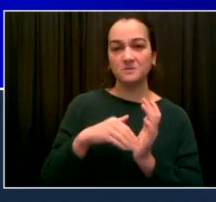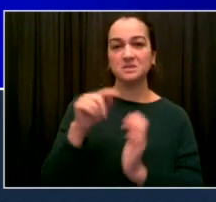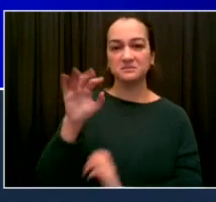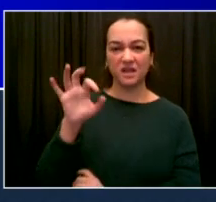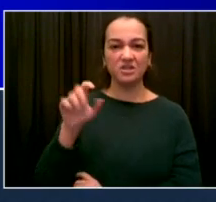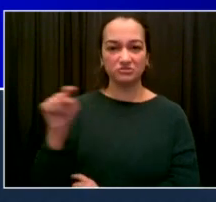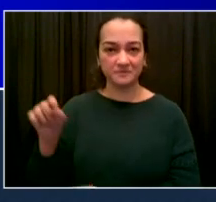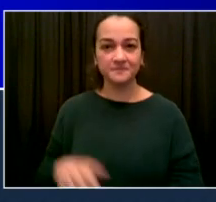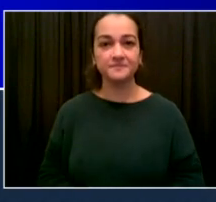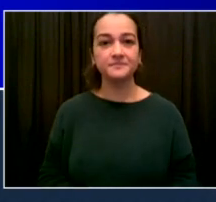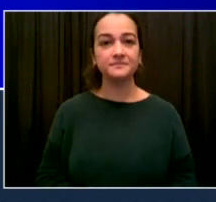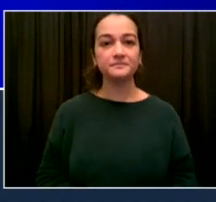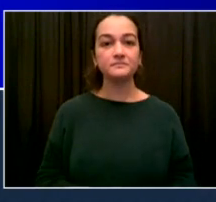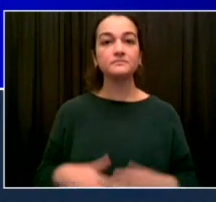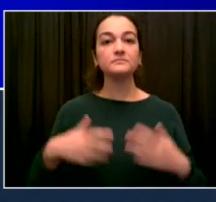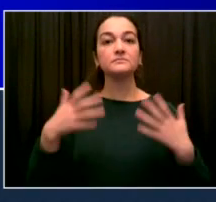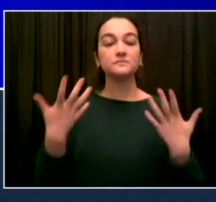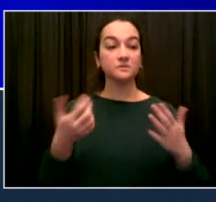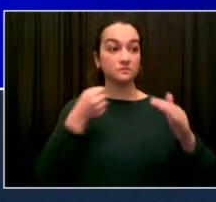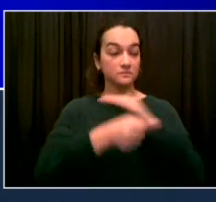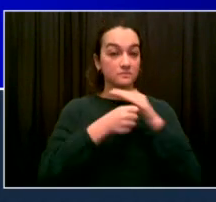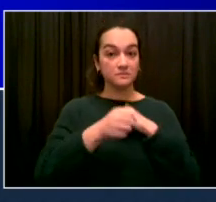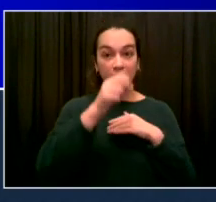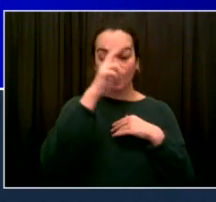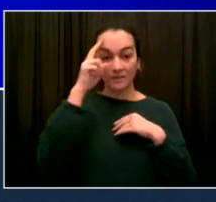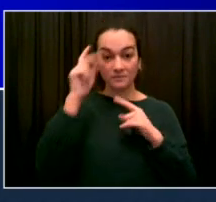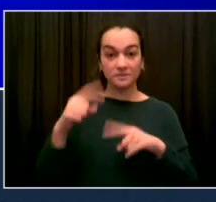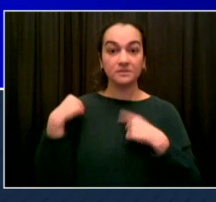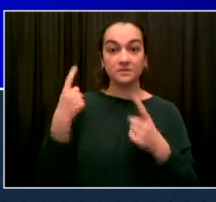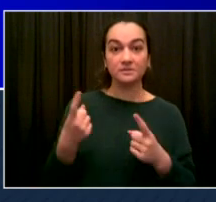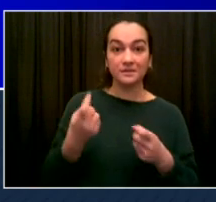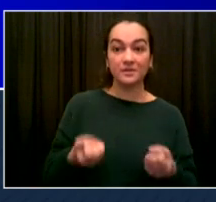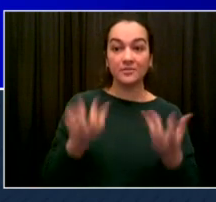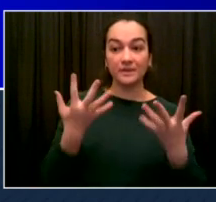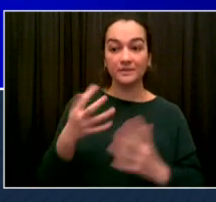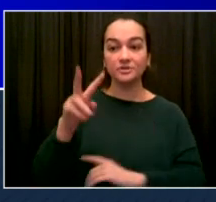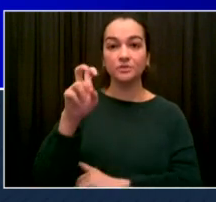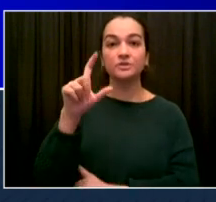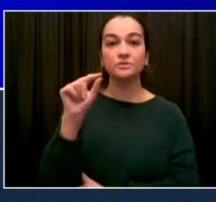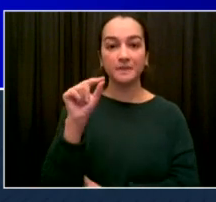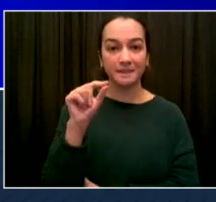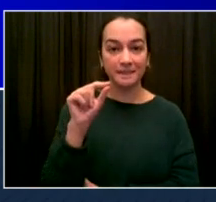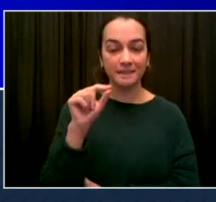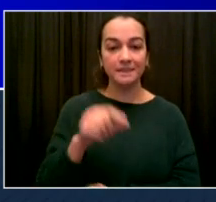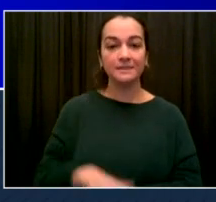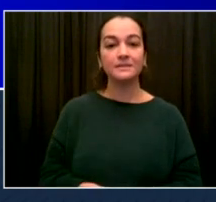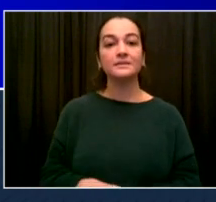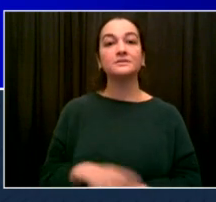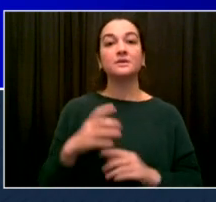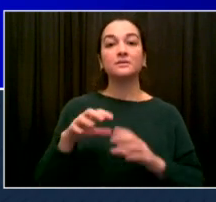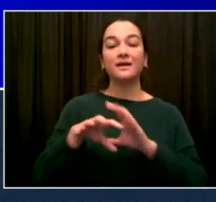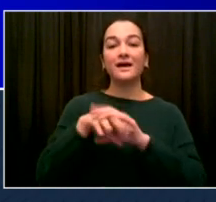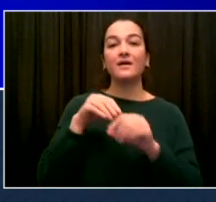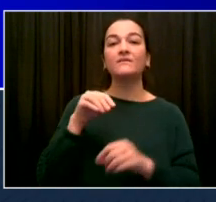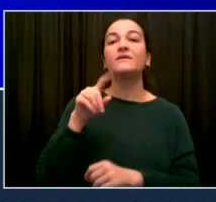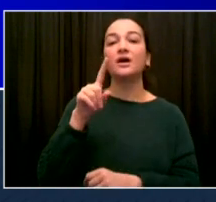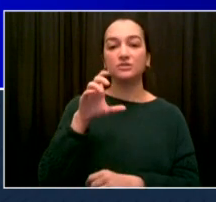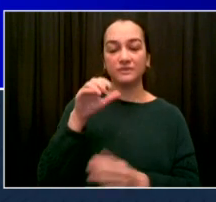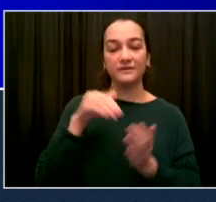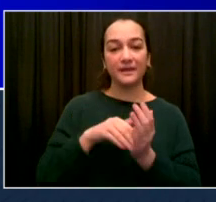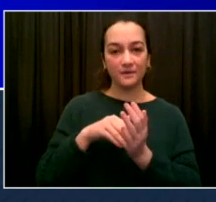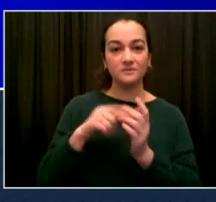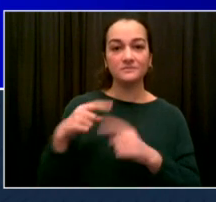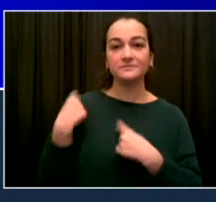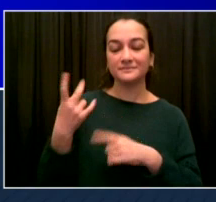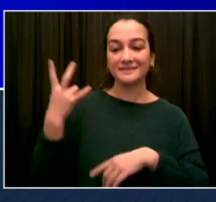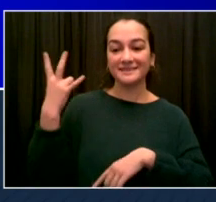patients, confirmed positively 53.46%. Hospitalization rate per 100,000 New Yorkers is